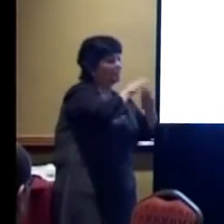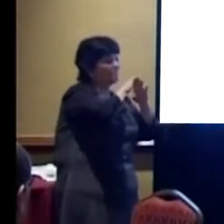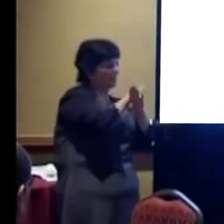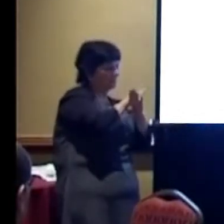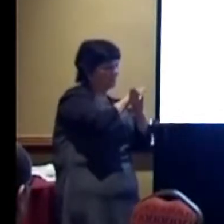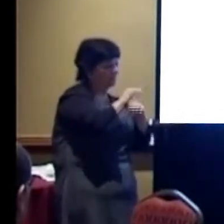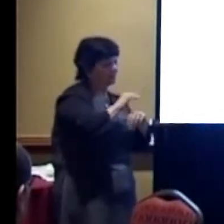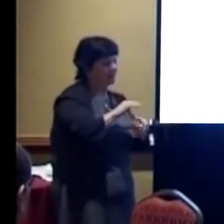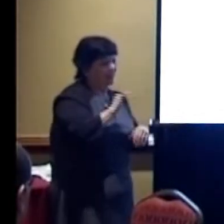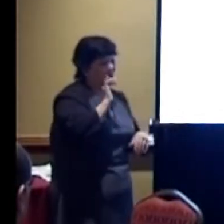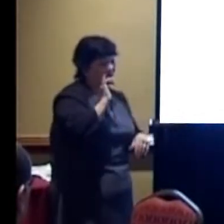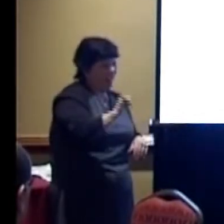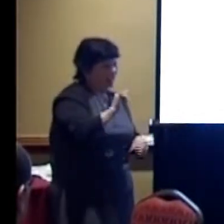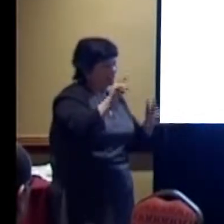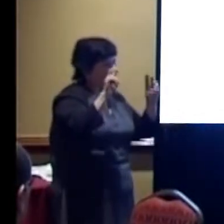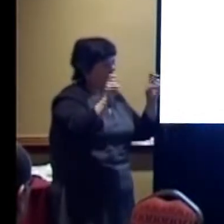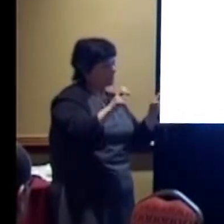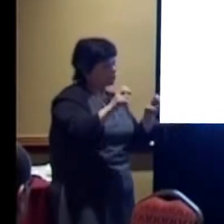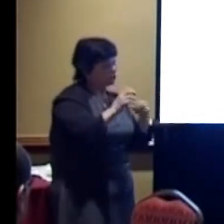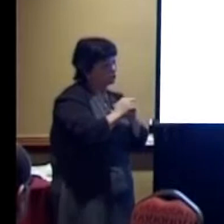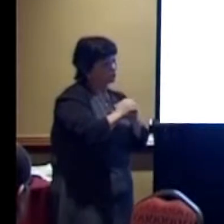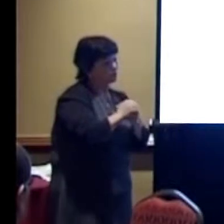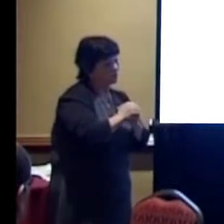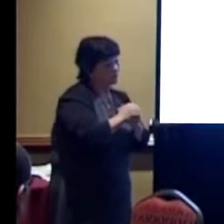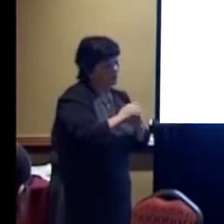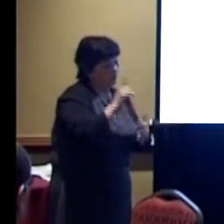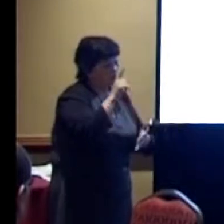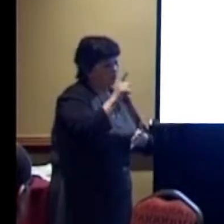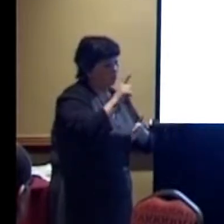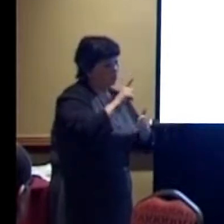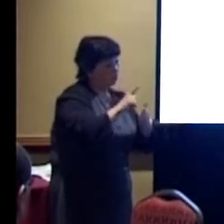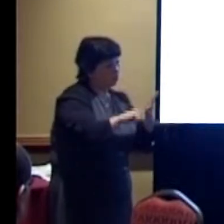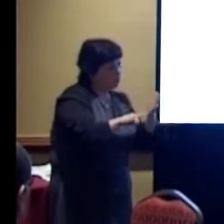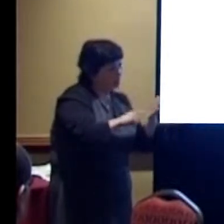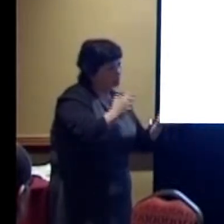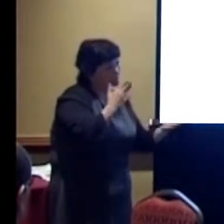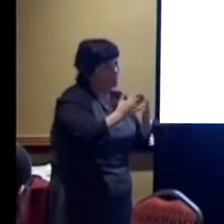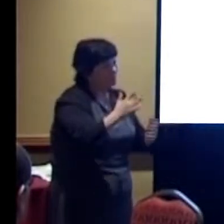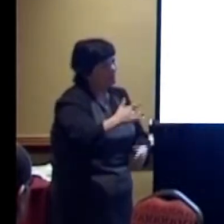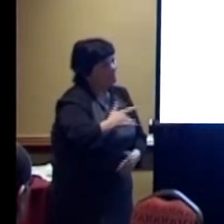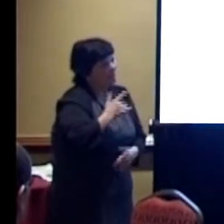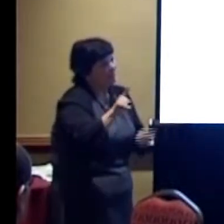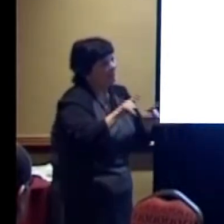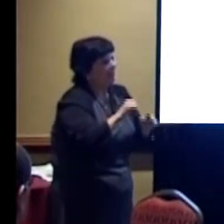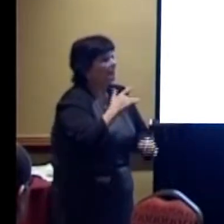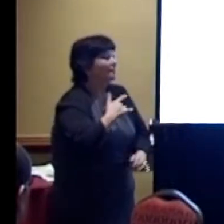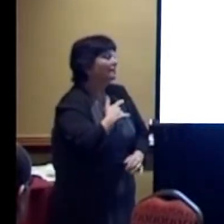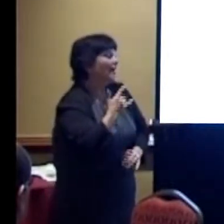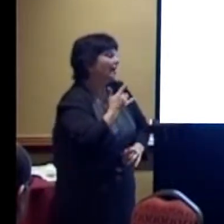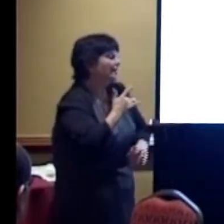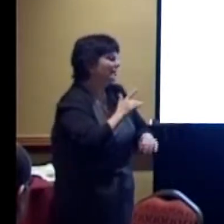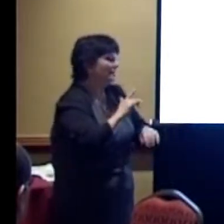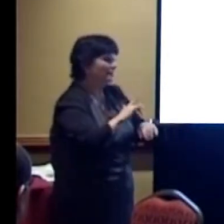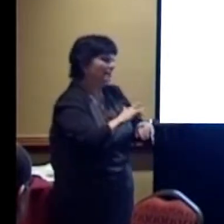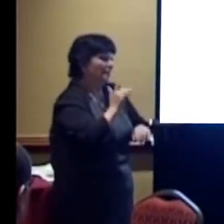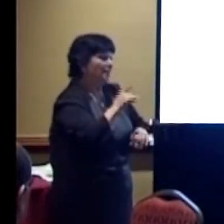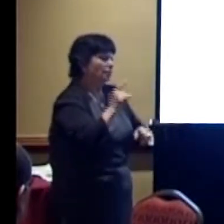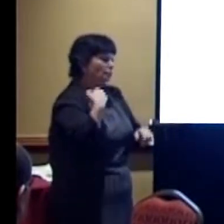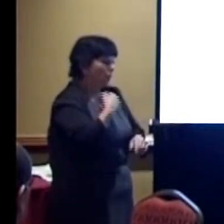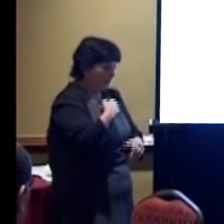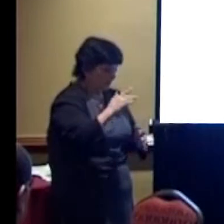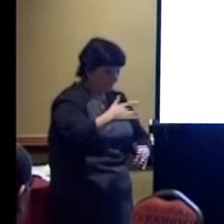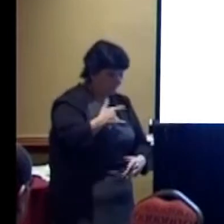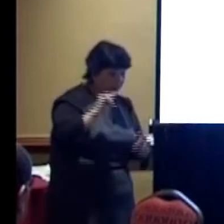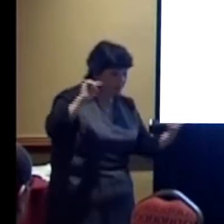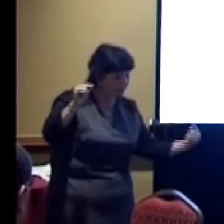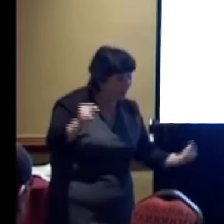defensiveness is an issue. And so what might just feel like a light touch to us feels